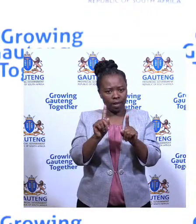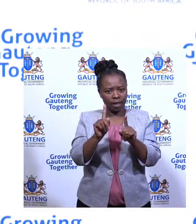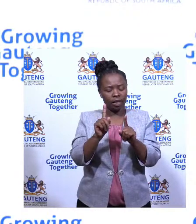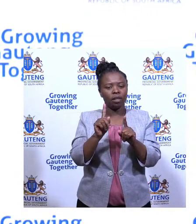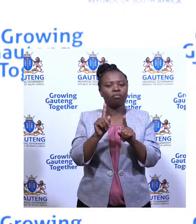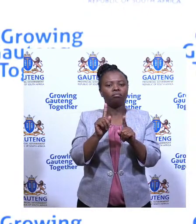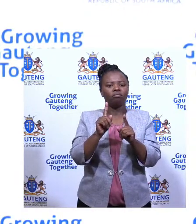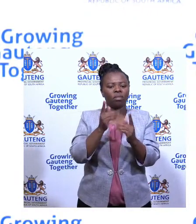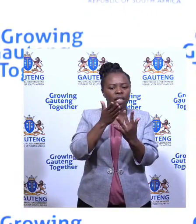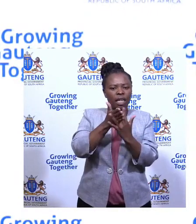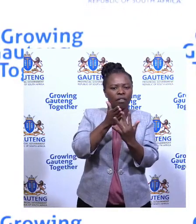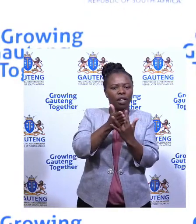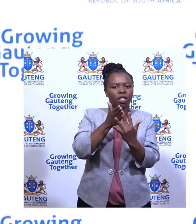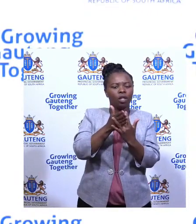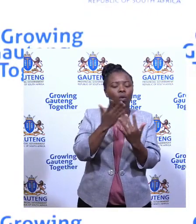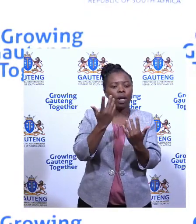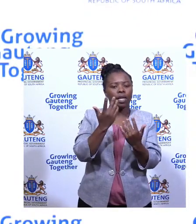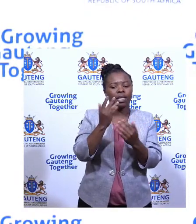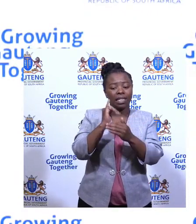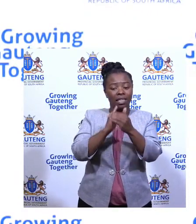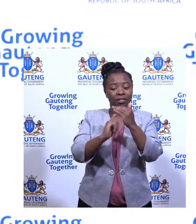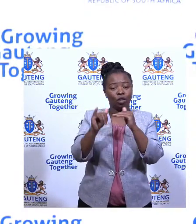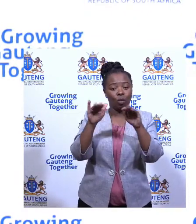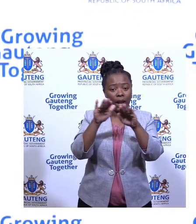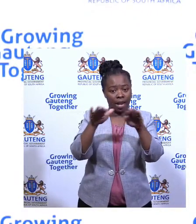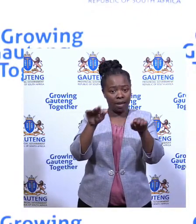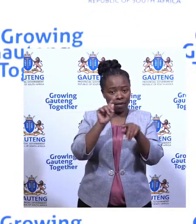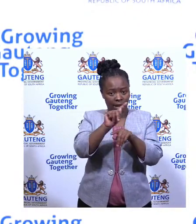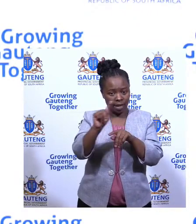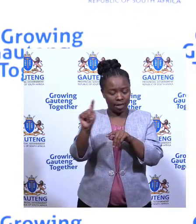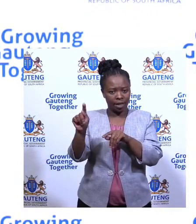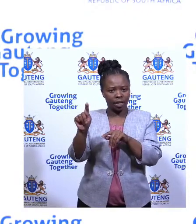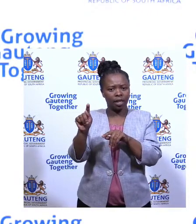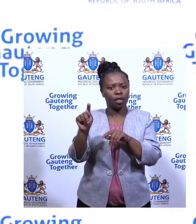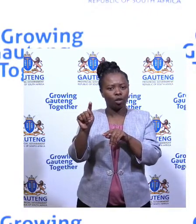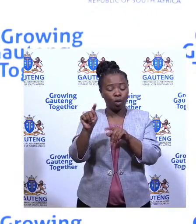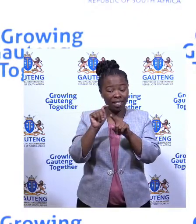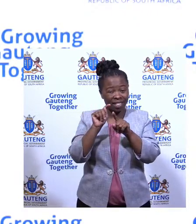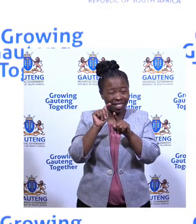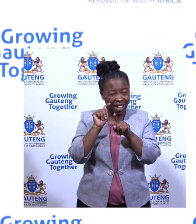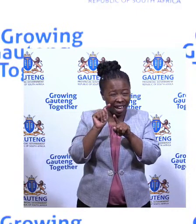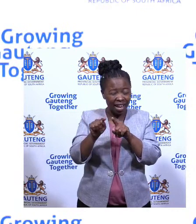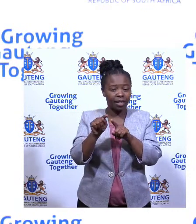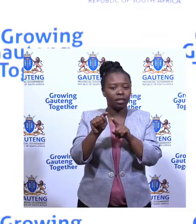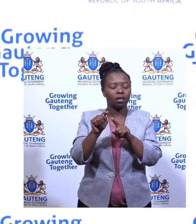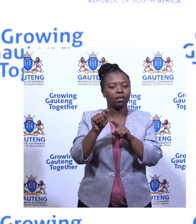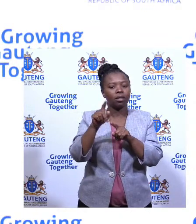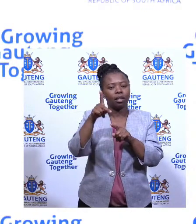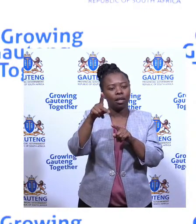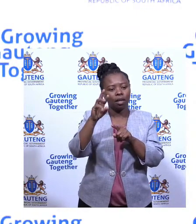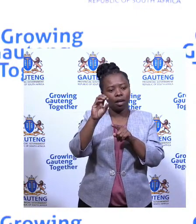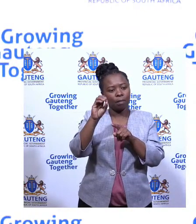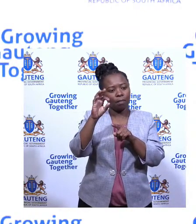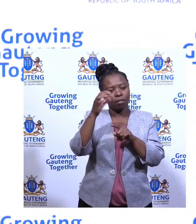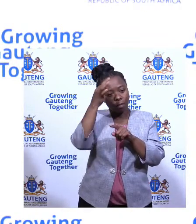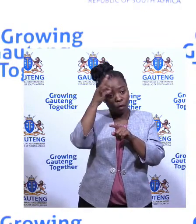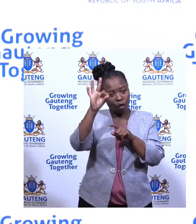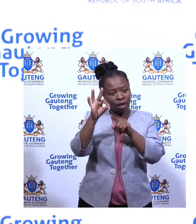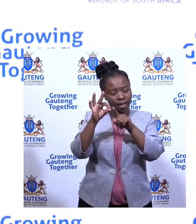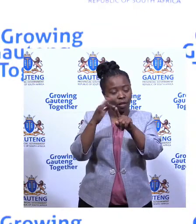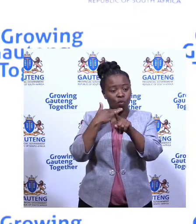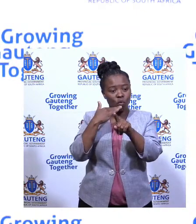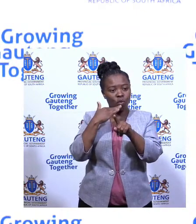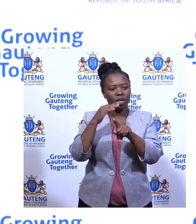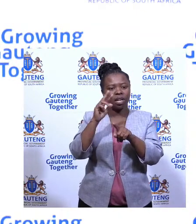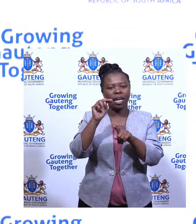interventions, particularly at an individual level. And that came very forcefully by Prof. Mlaudzi in her talk,